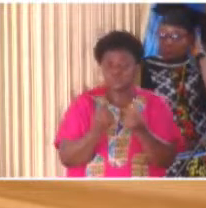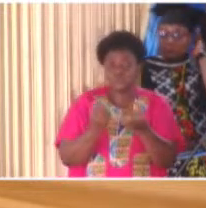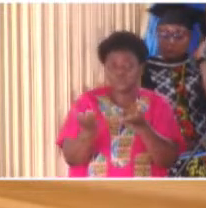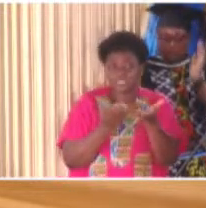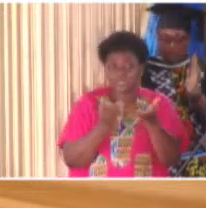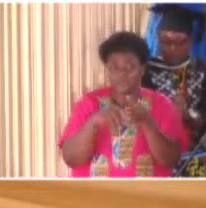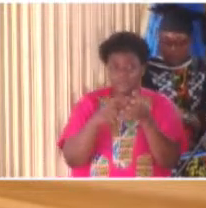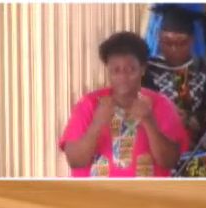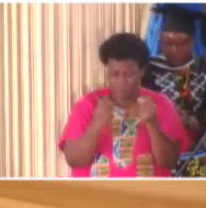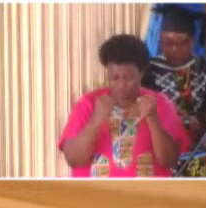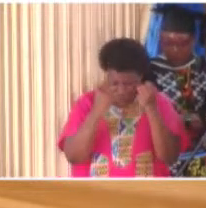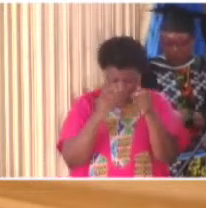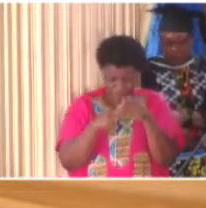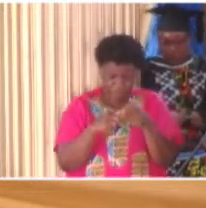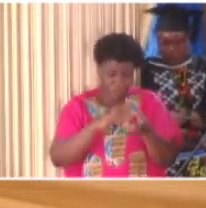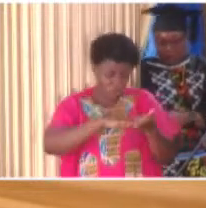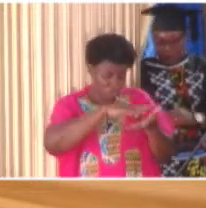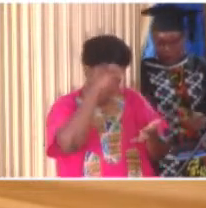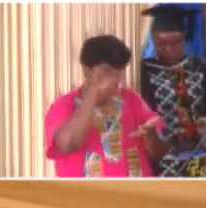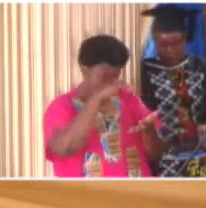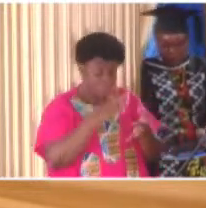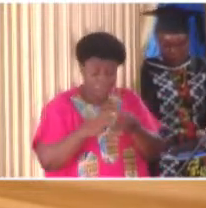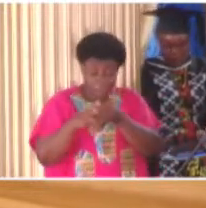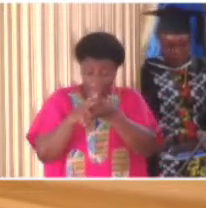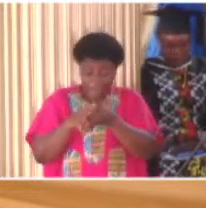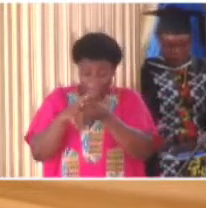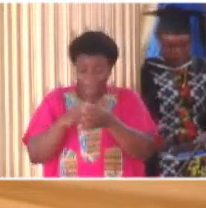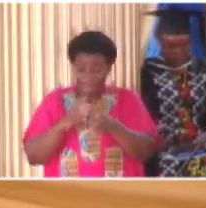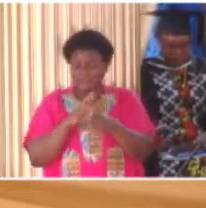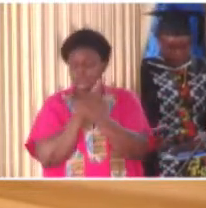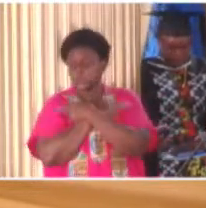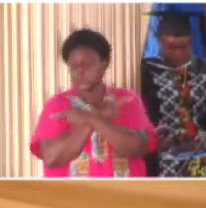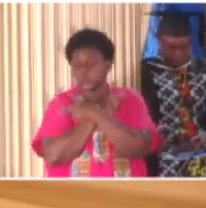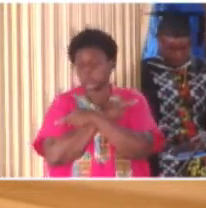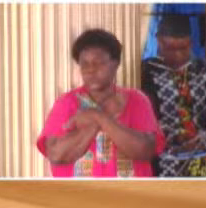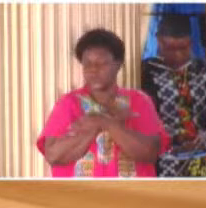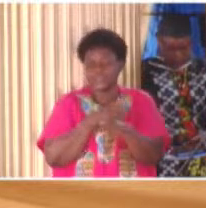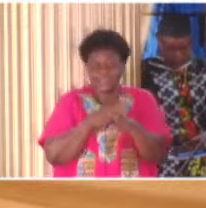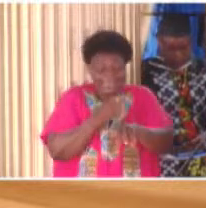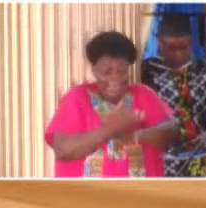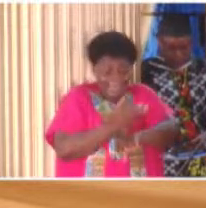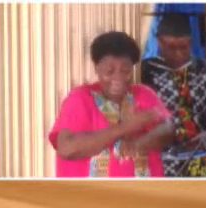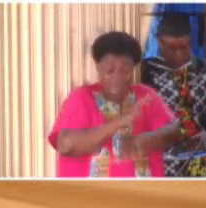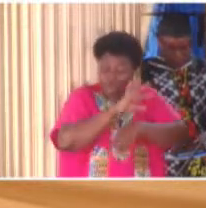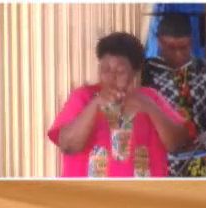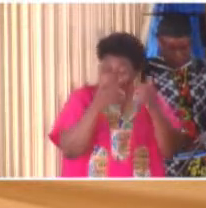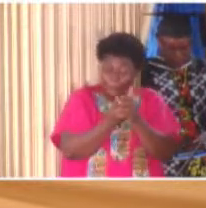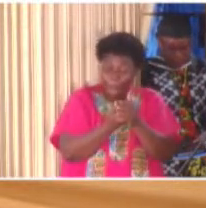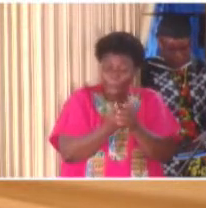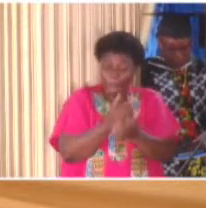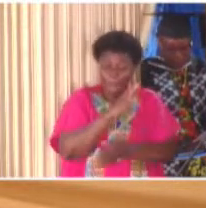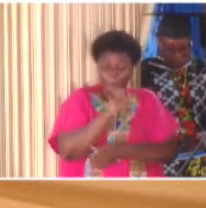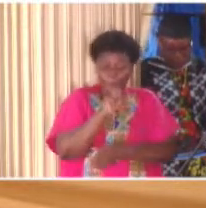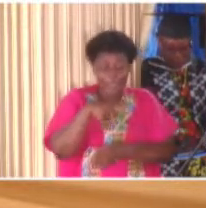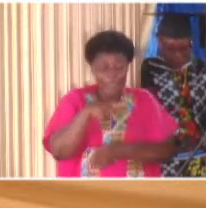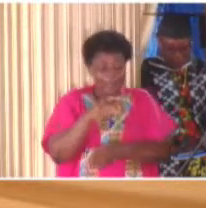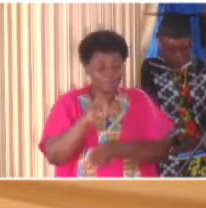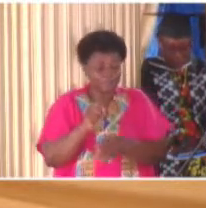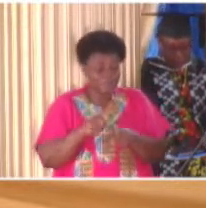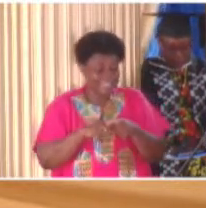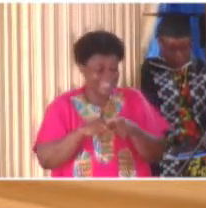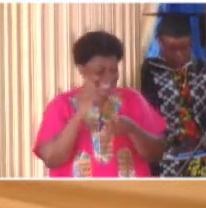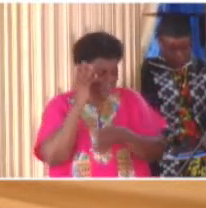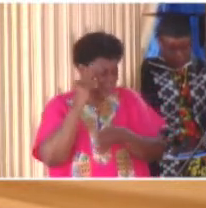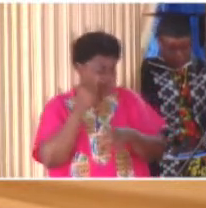vibrant hubs for study, collaboration, and relaxation, enhancing the overall campus experience for our